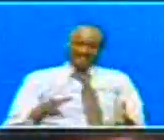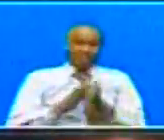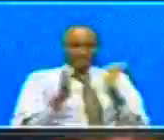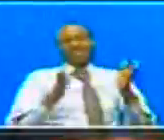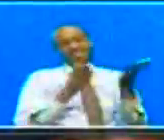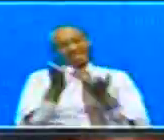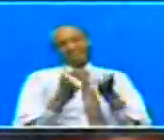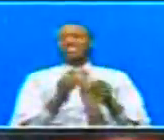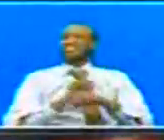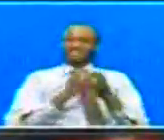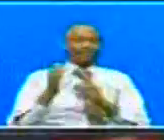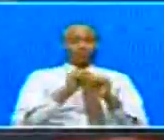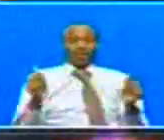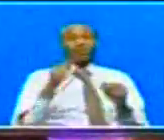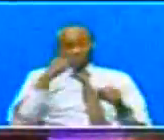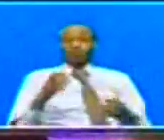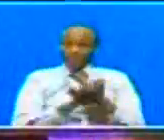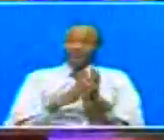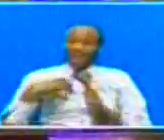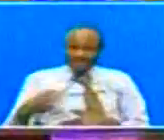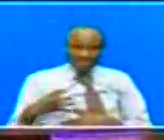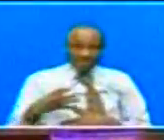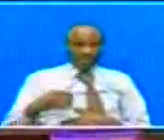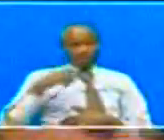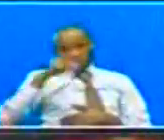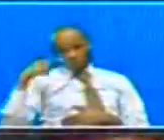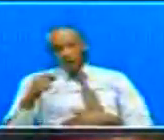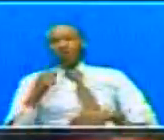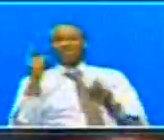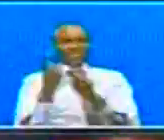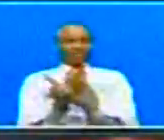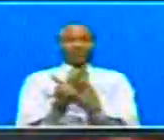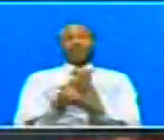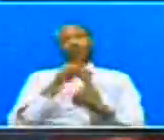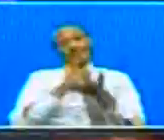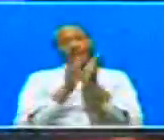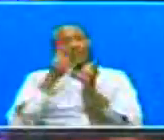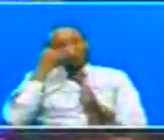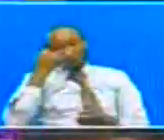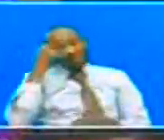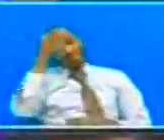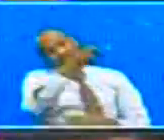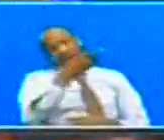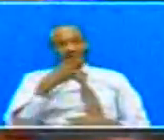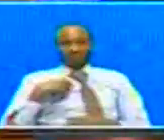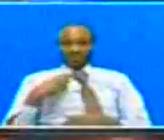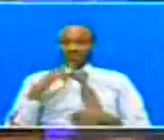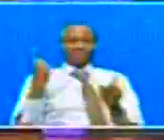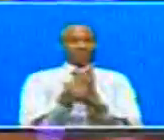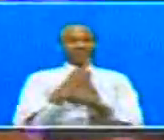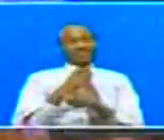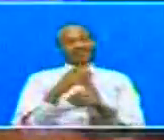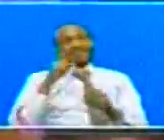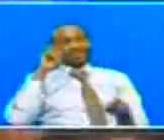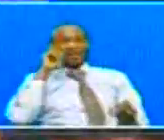service. Well put. If you want to enrich yourself better, go and join the drug lords of Colombia, or you go and become Al Capone, but not in Uhuru Muigai's Kenya.